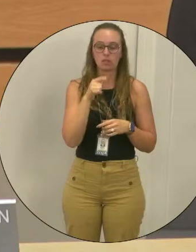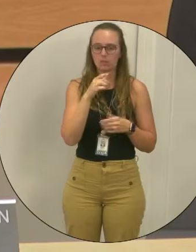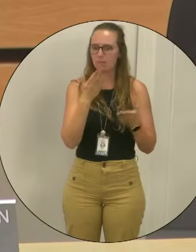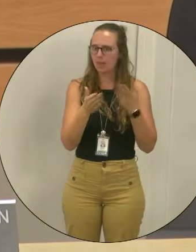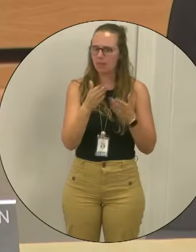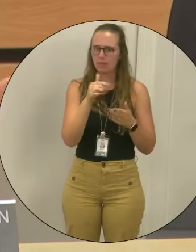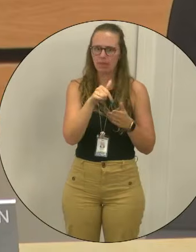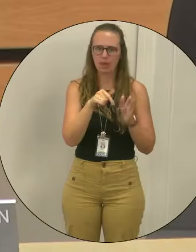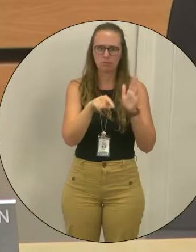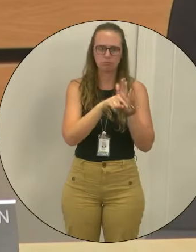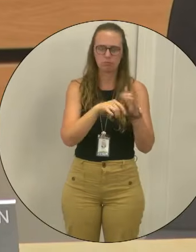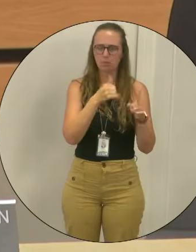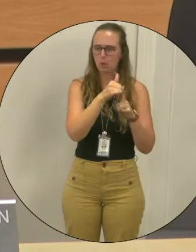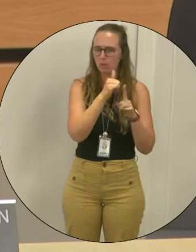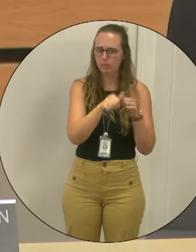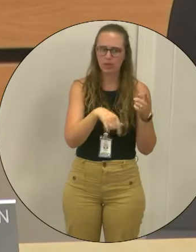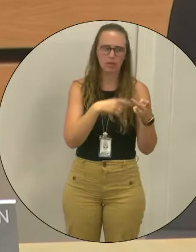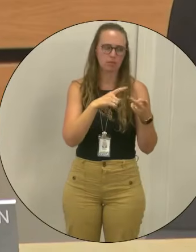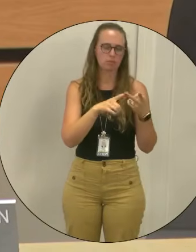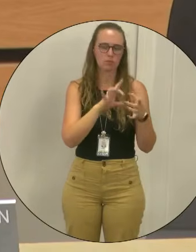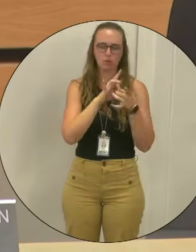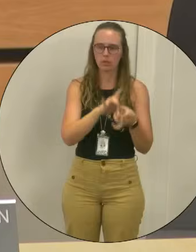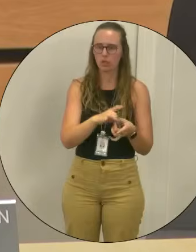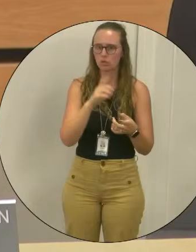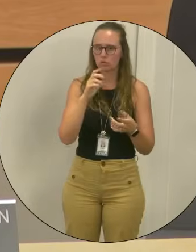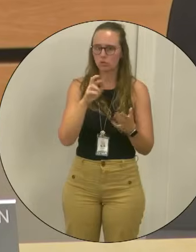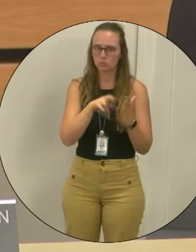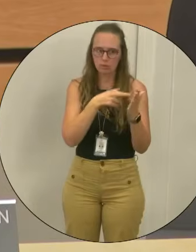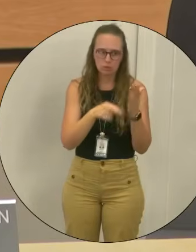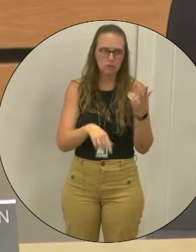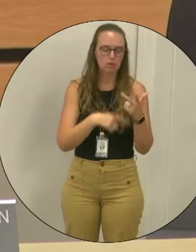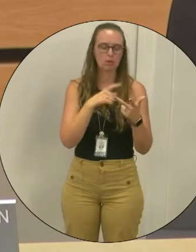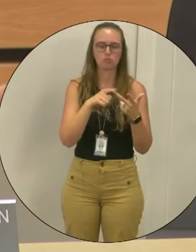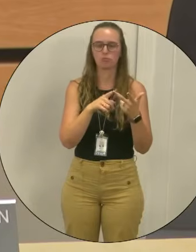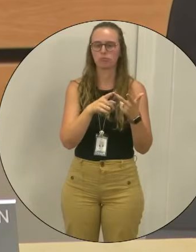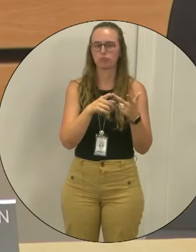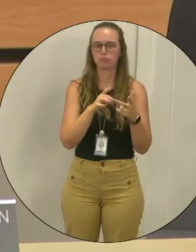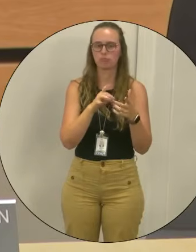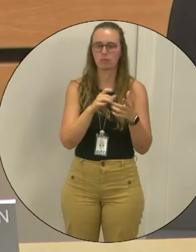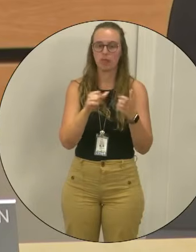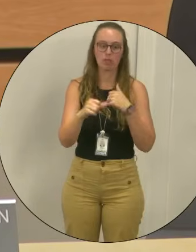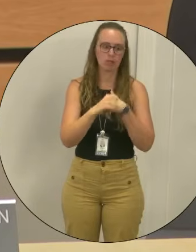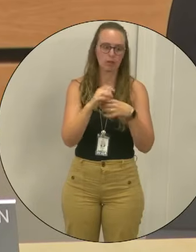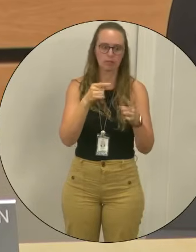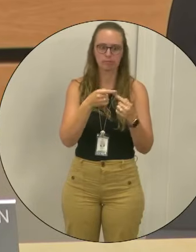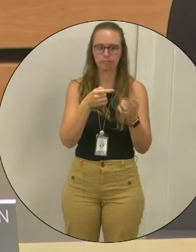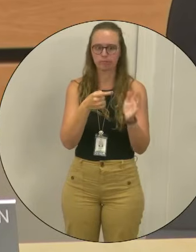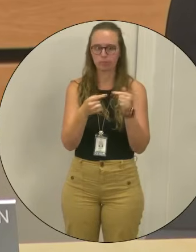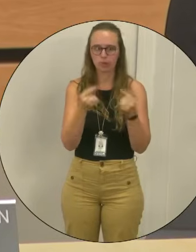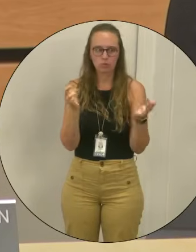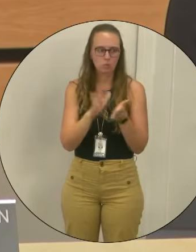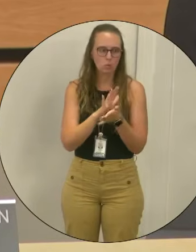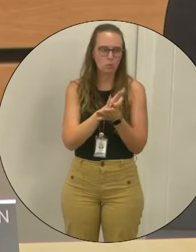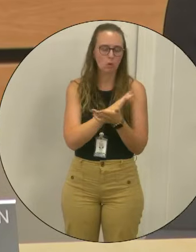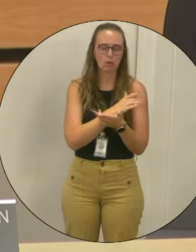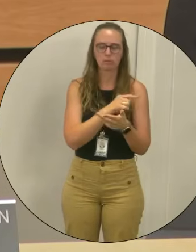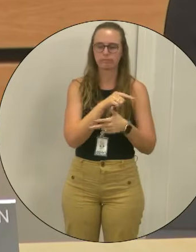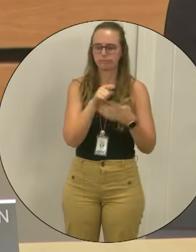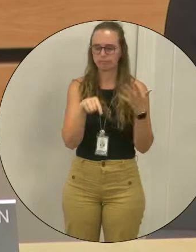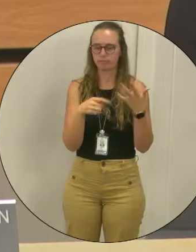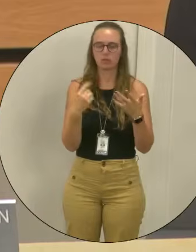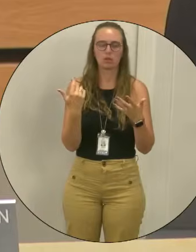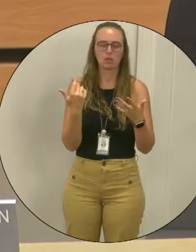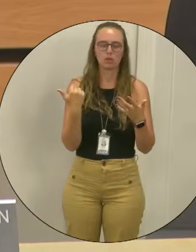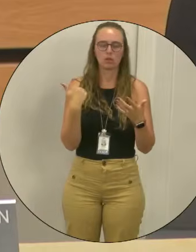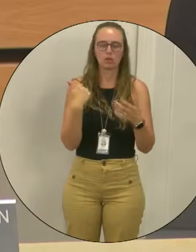it racially motivated incidents? Is it, you know, threats against the school? You know, I just wonder if we're ever